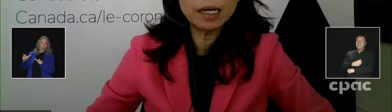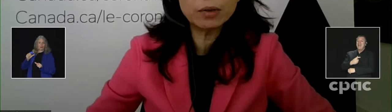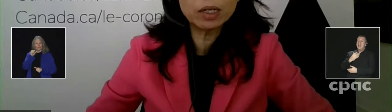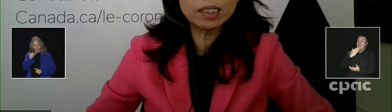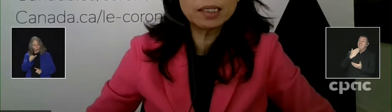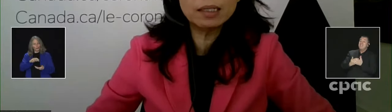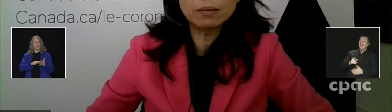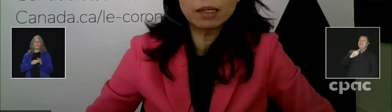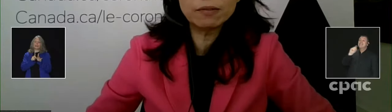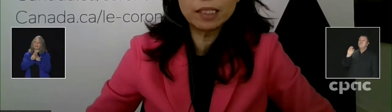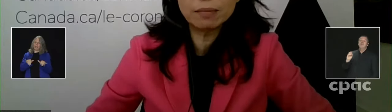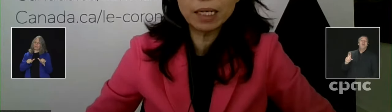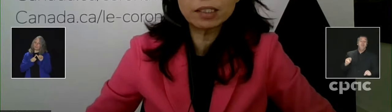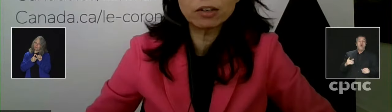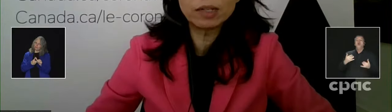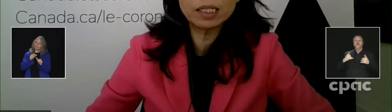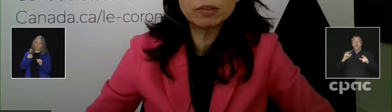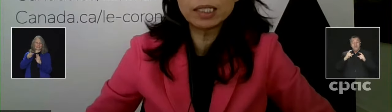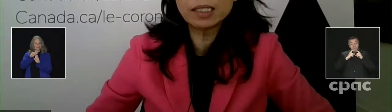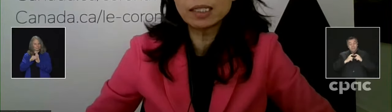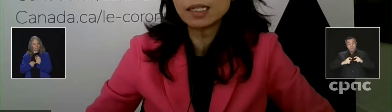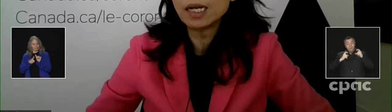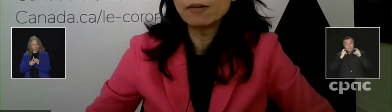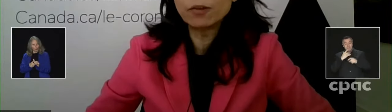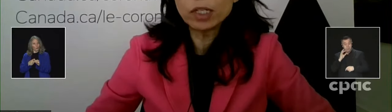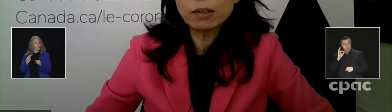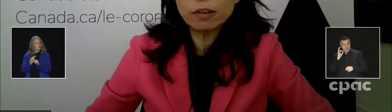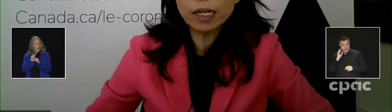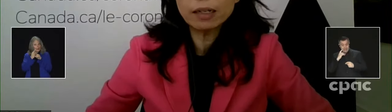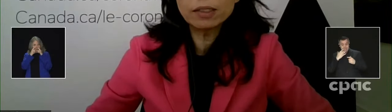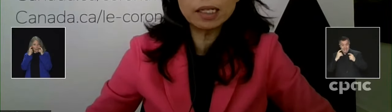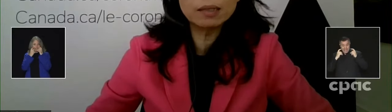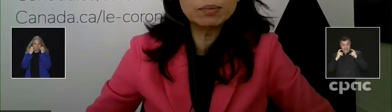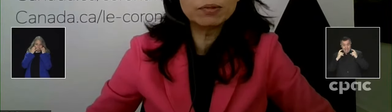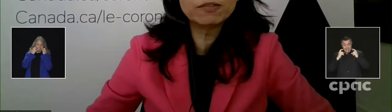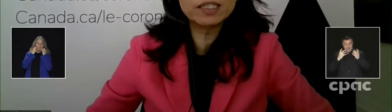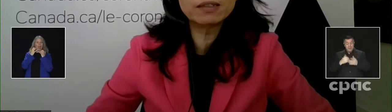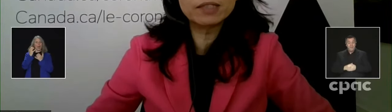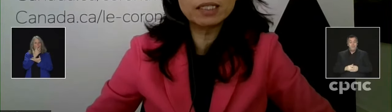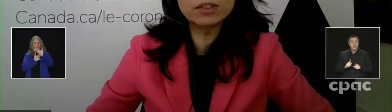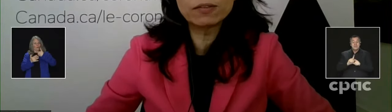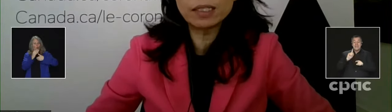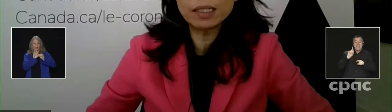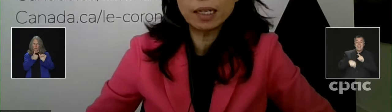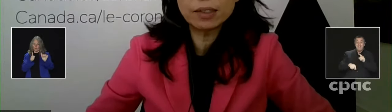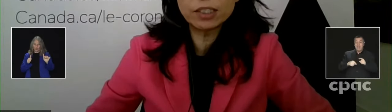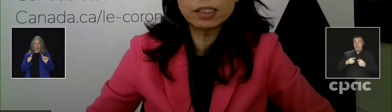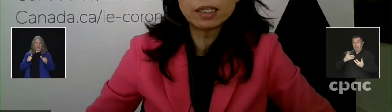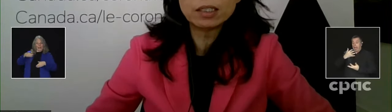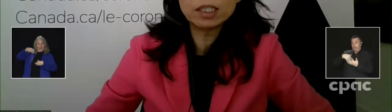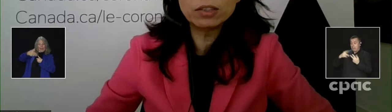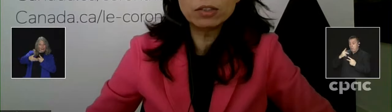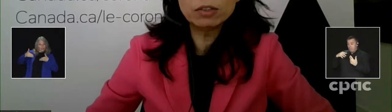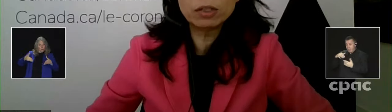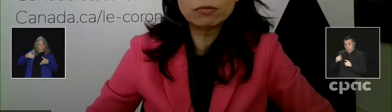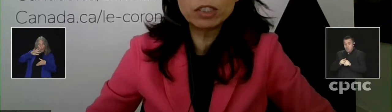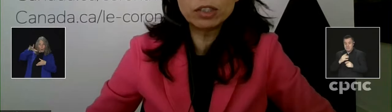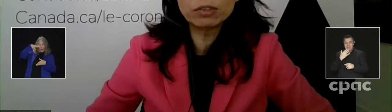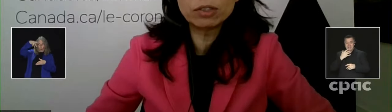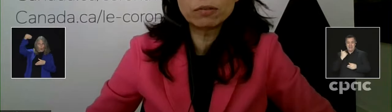wearing a high-quality, well-fitting mask or respirator, avoiding crowds, and improving indoor ventilation